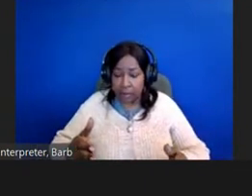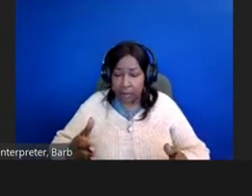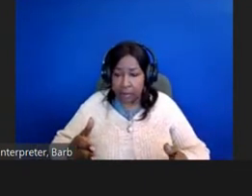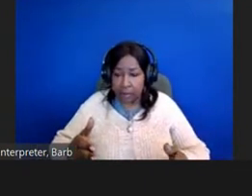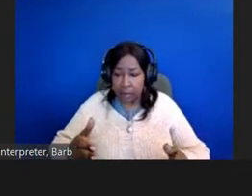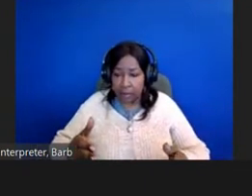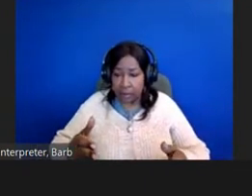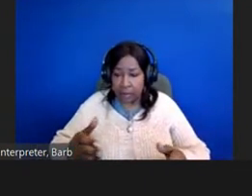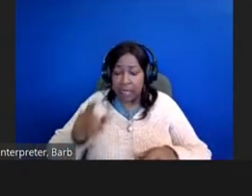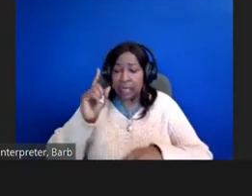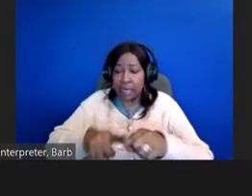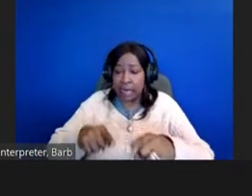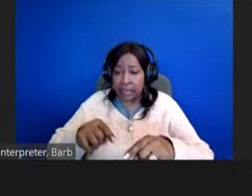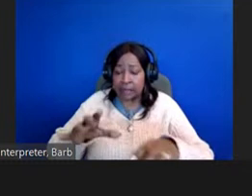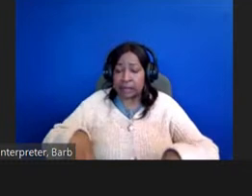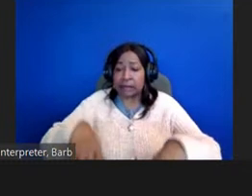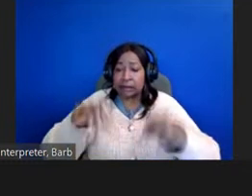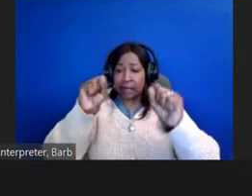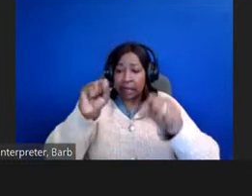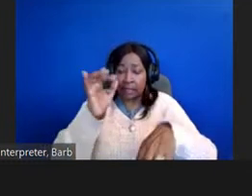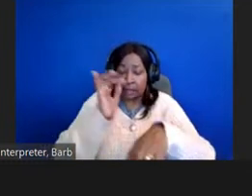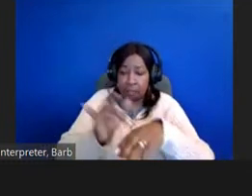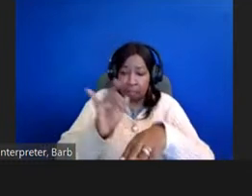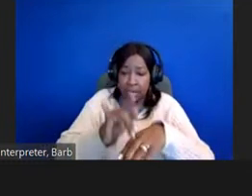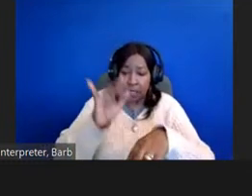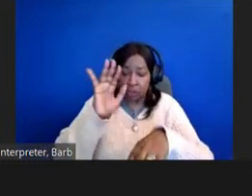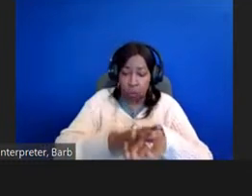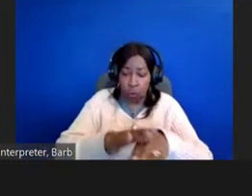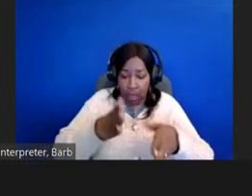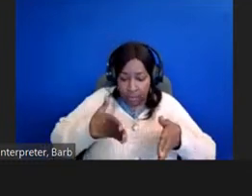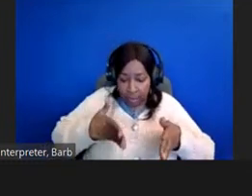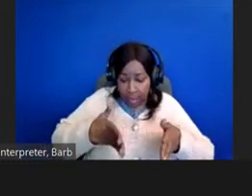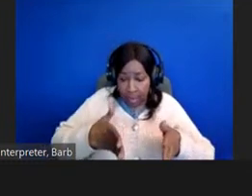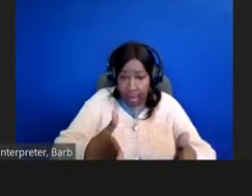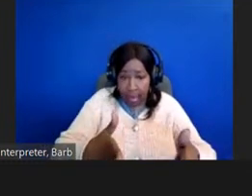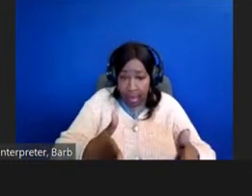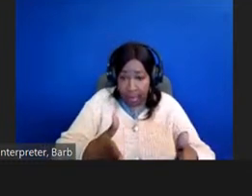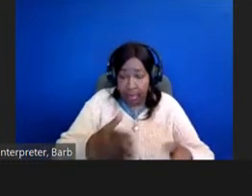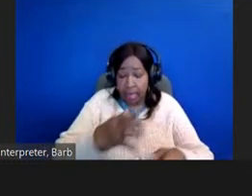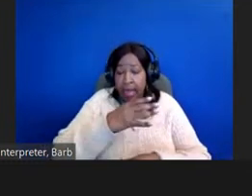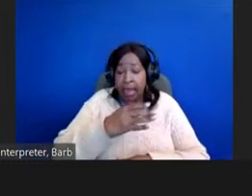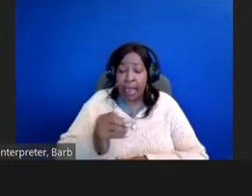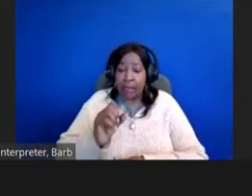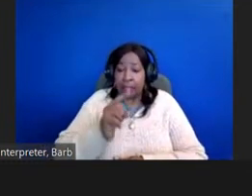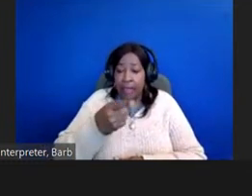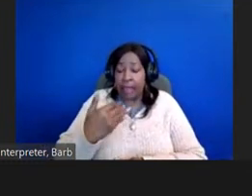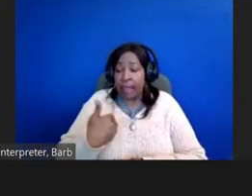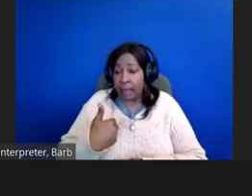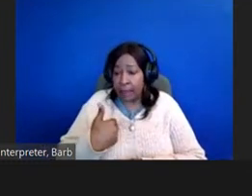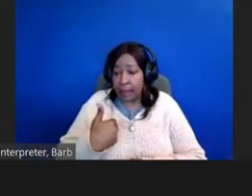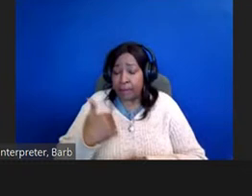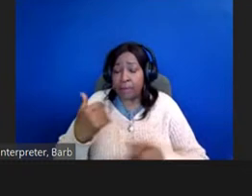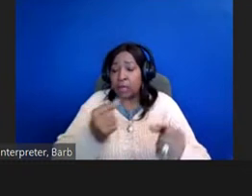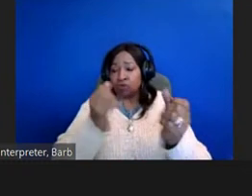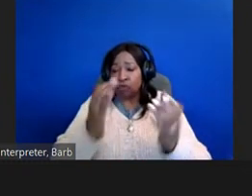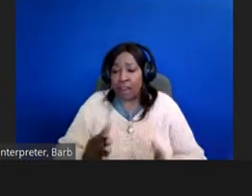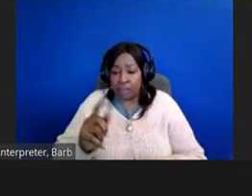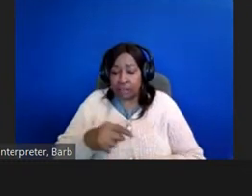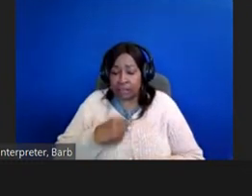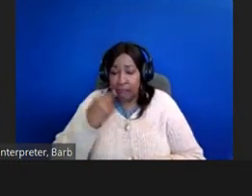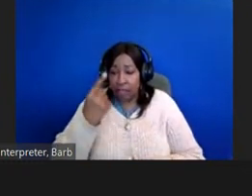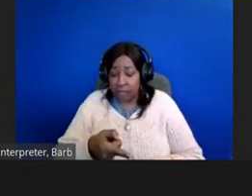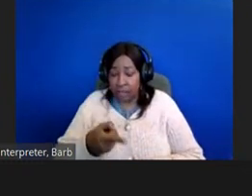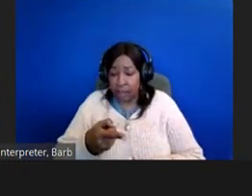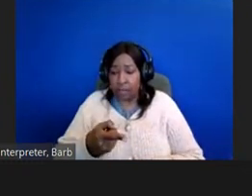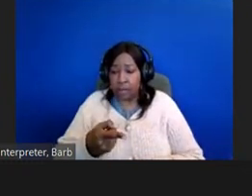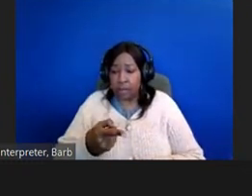cannot take up space on the aisle. And they've had drivers tell them that